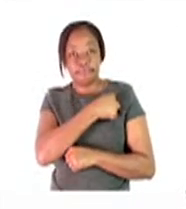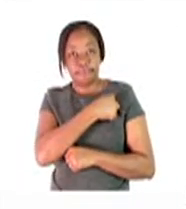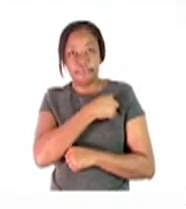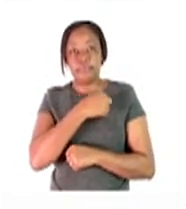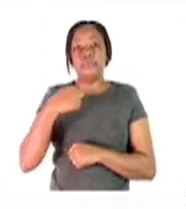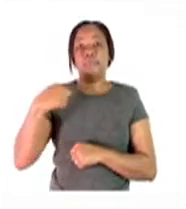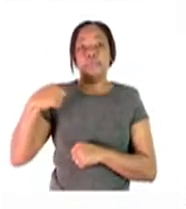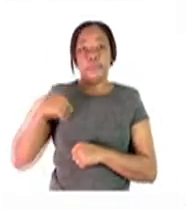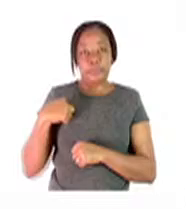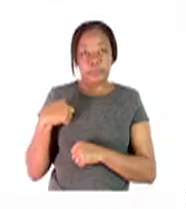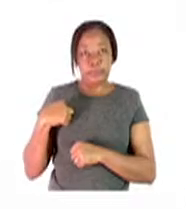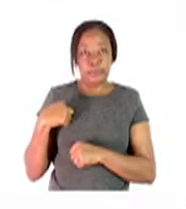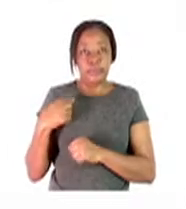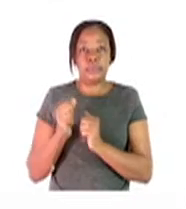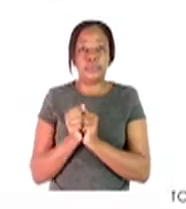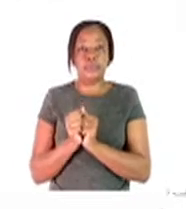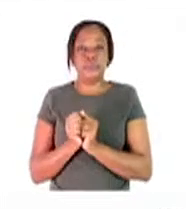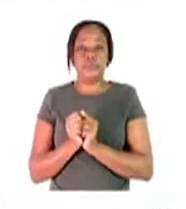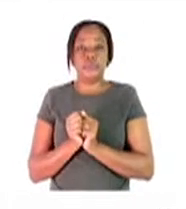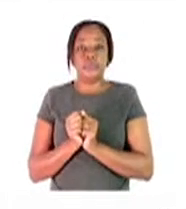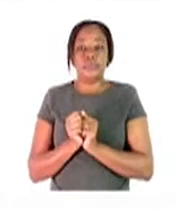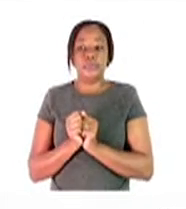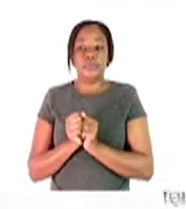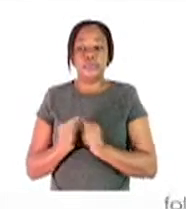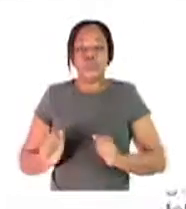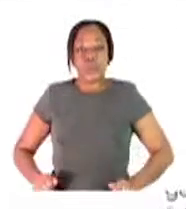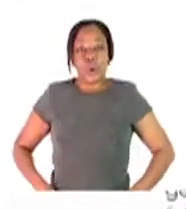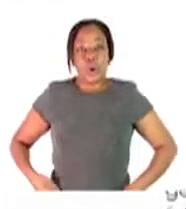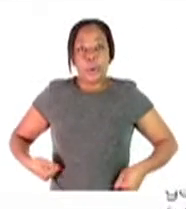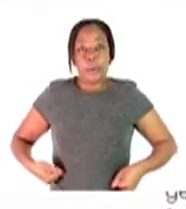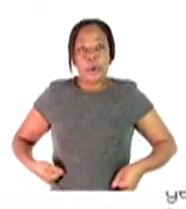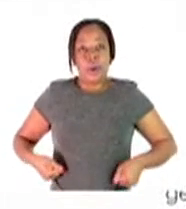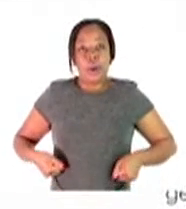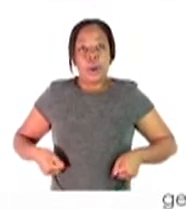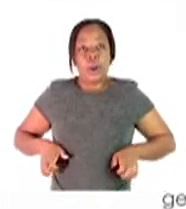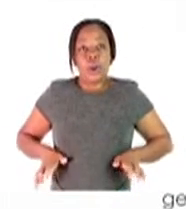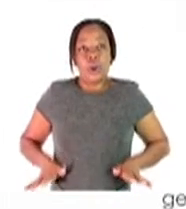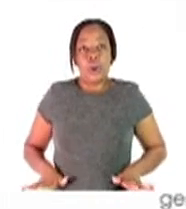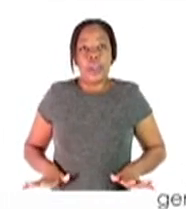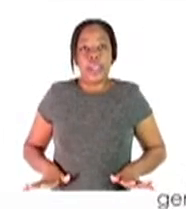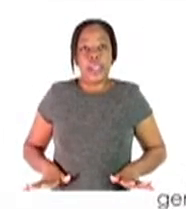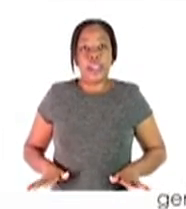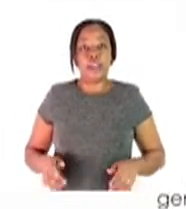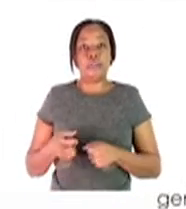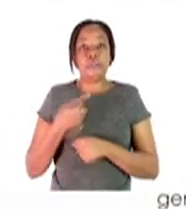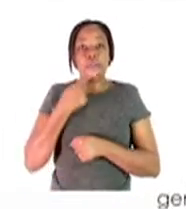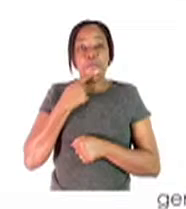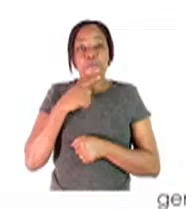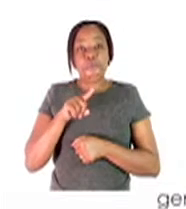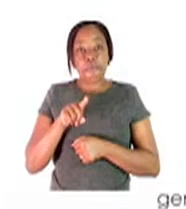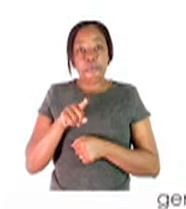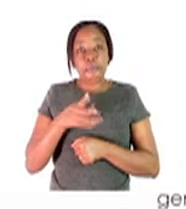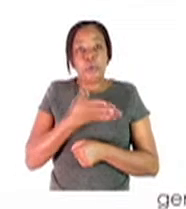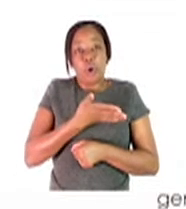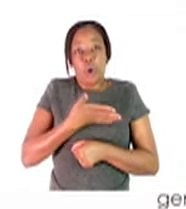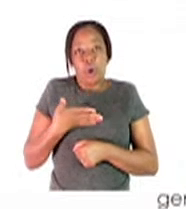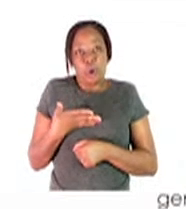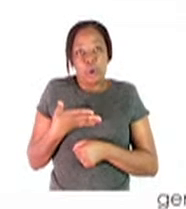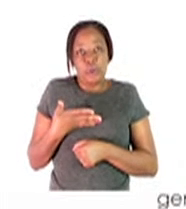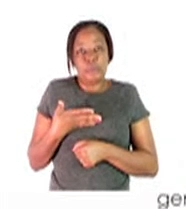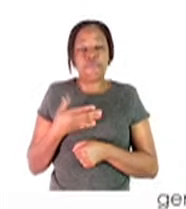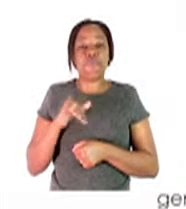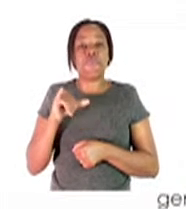are a girl or you are a boy. That is what we call gender.